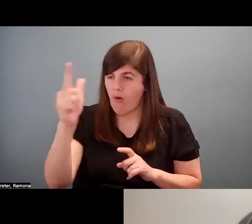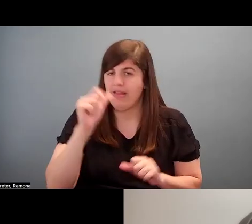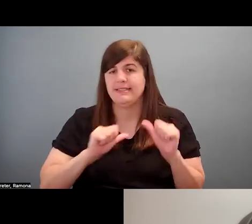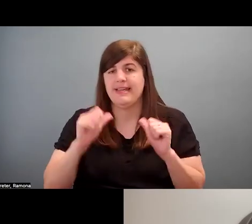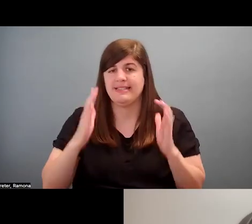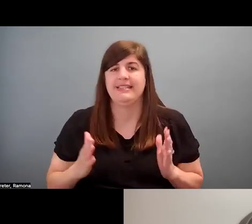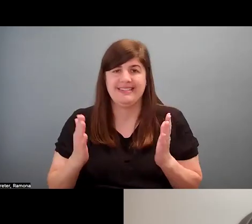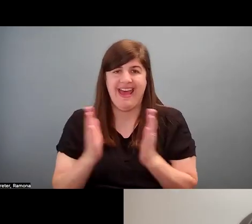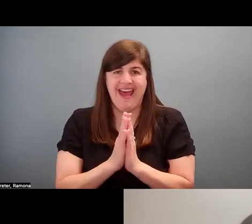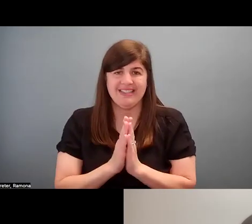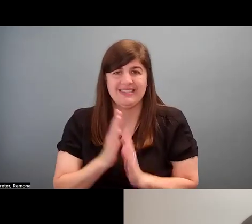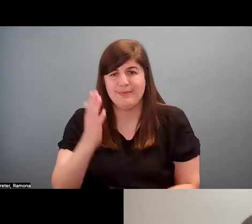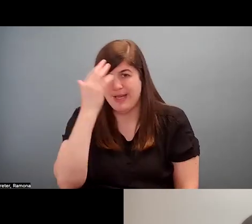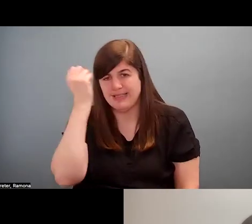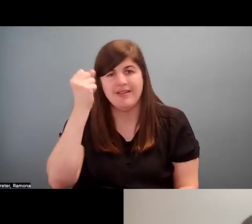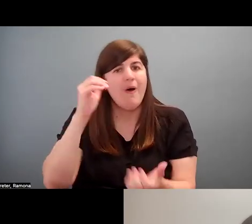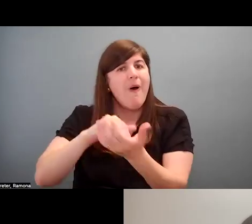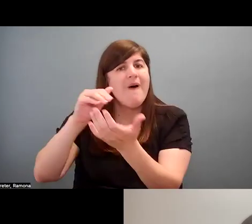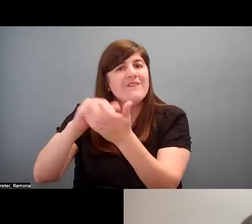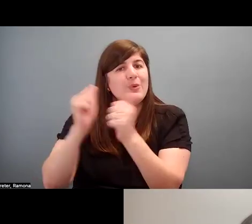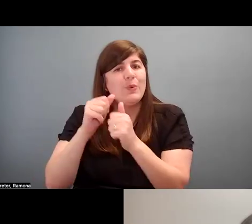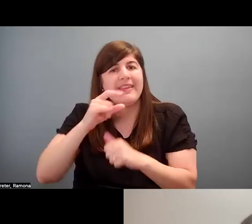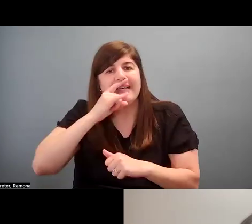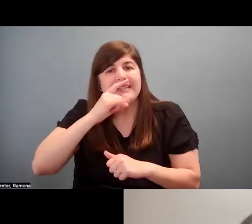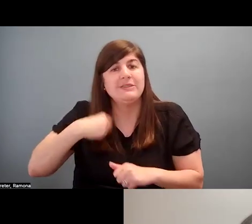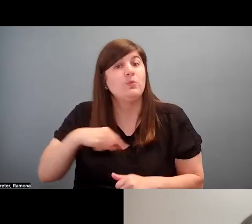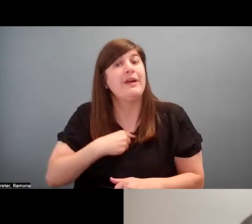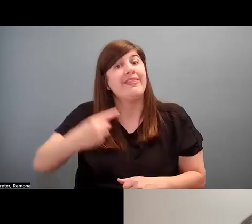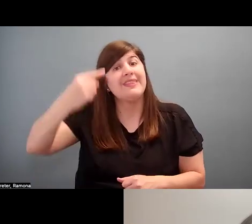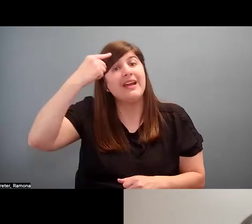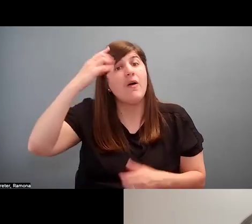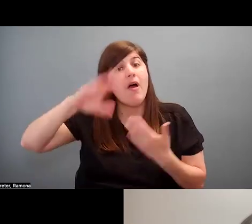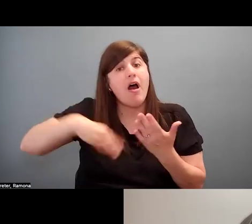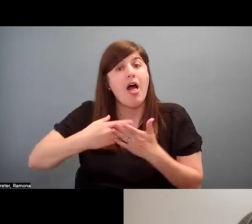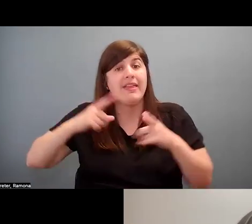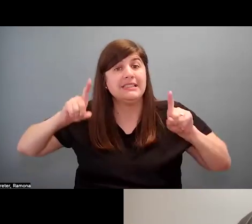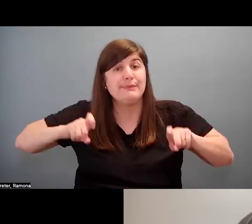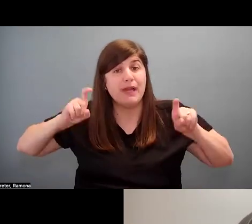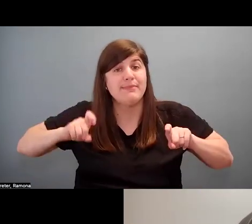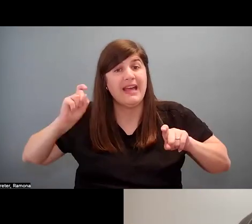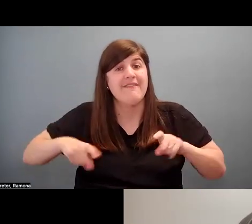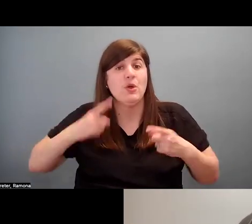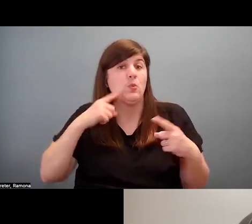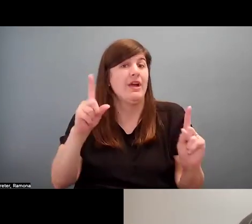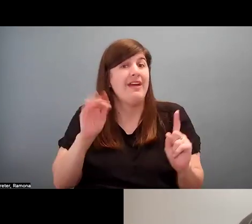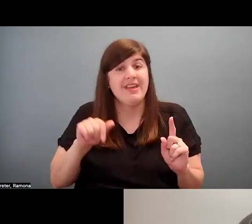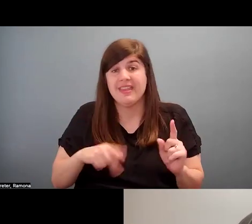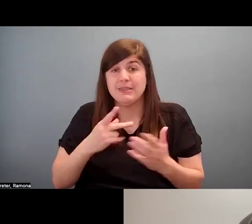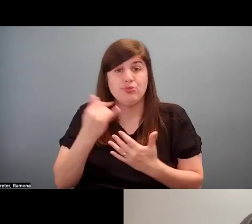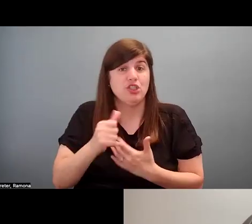asked because a lot of times as kids, we think that all experiments have to work. What happens if this project doesn't